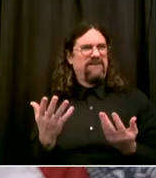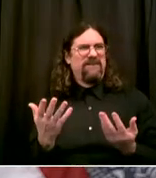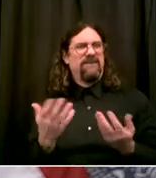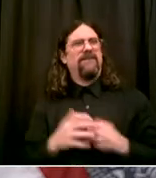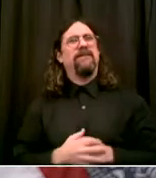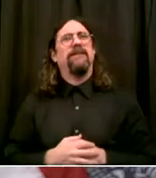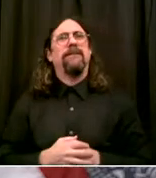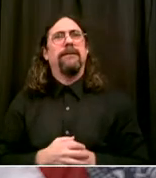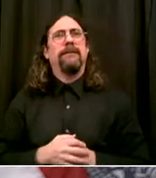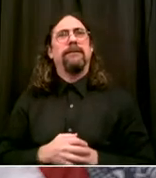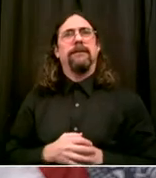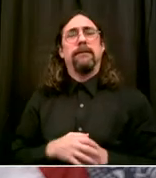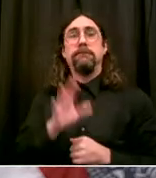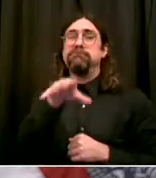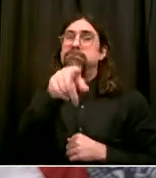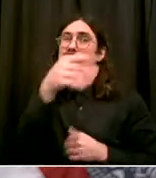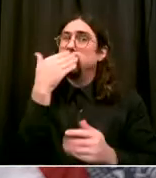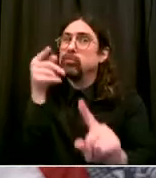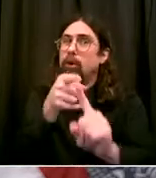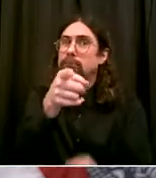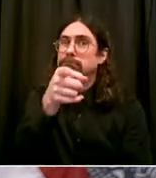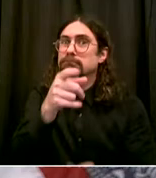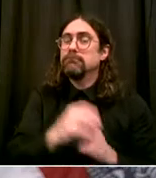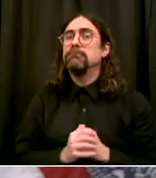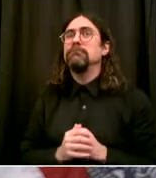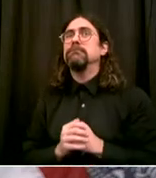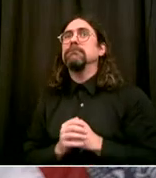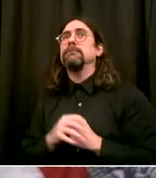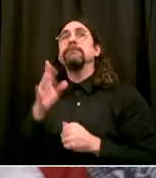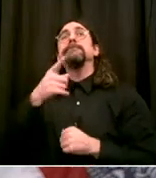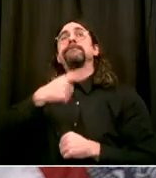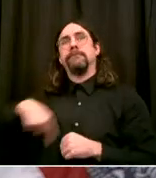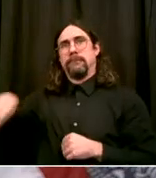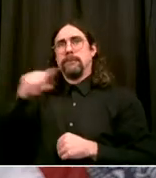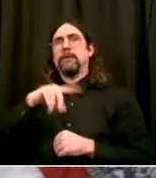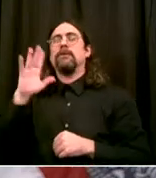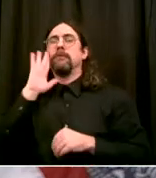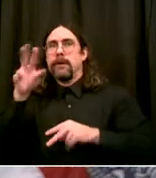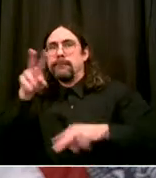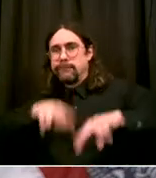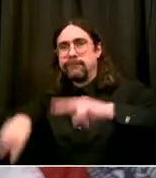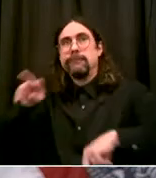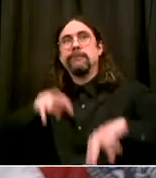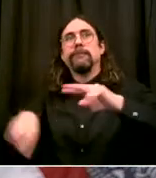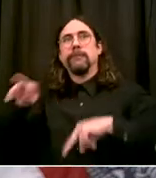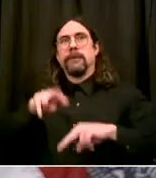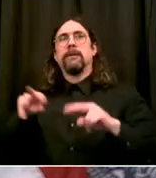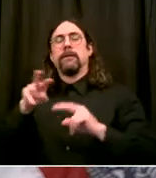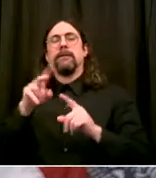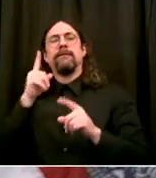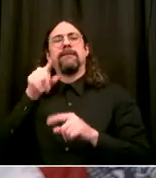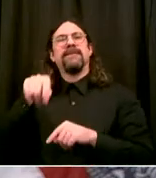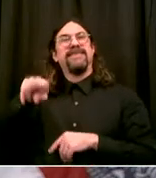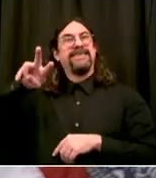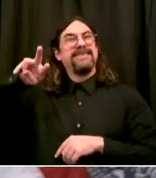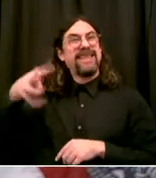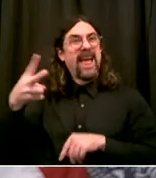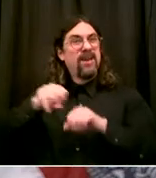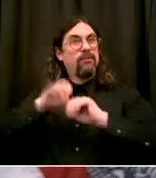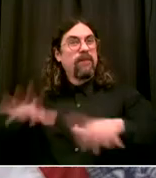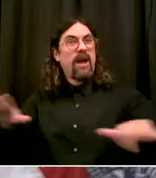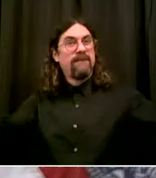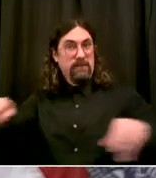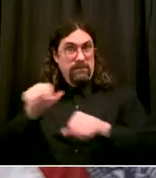that the second wave has been worrisome, but nowhere near what we went through in the first wave. And we got to really understand that that first wave